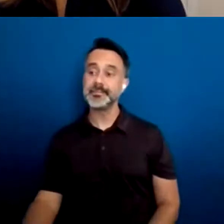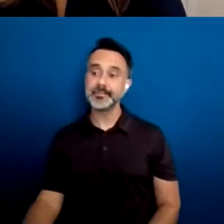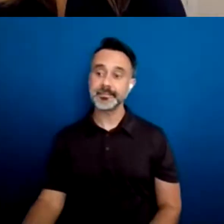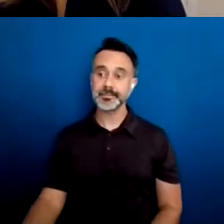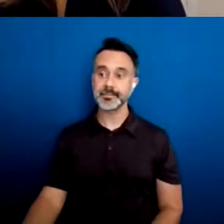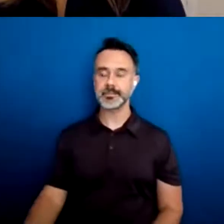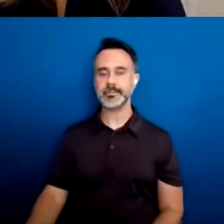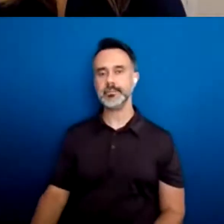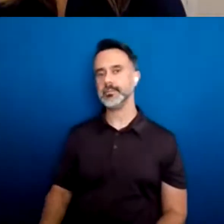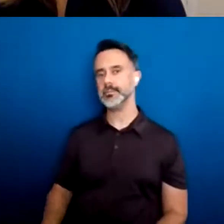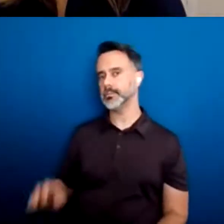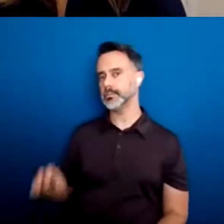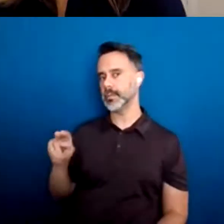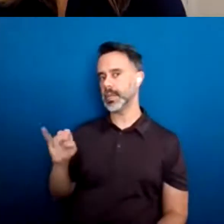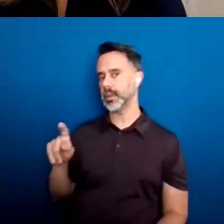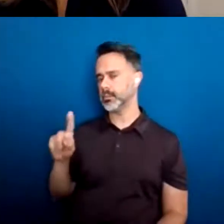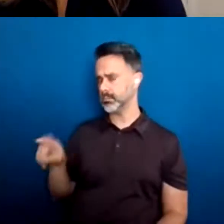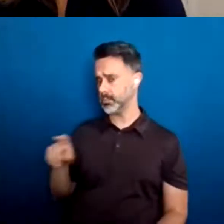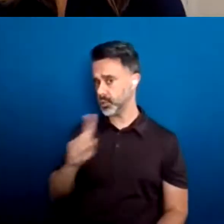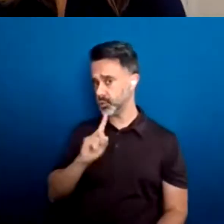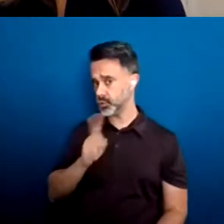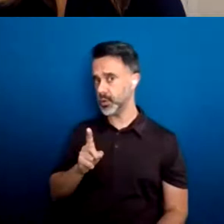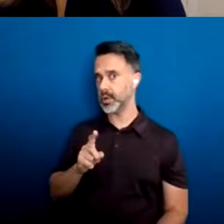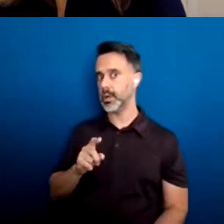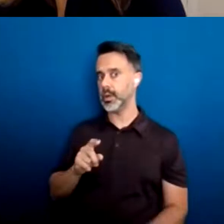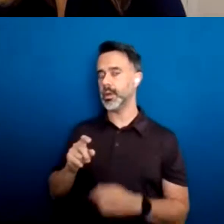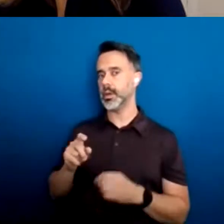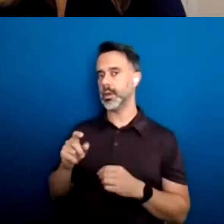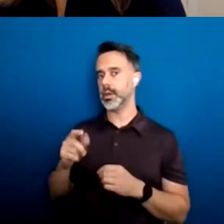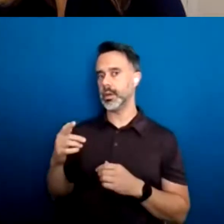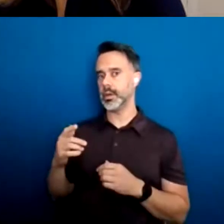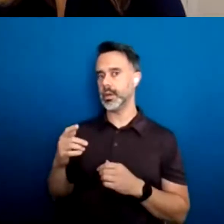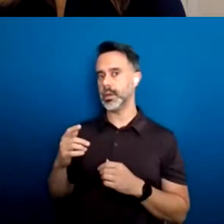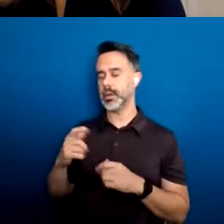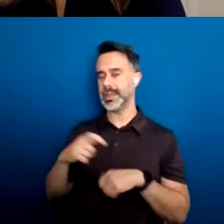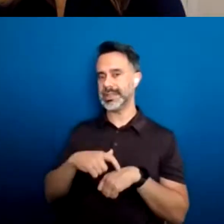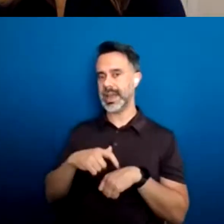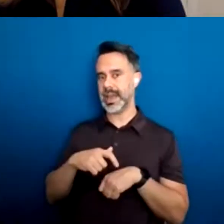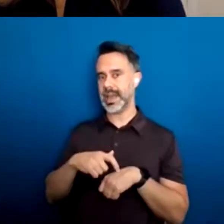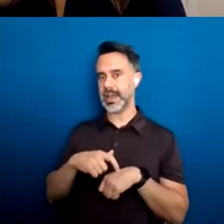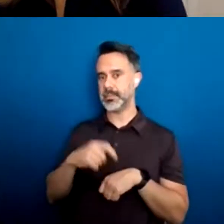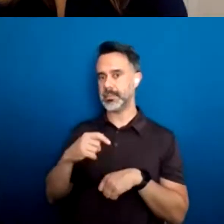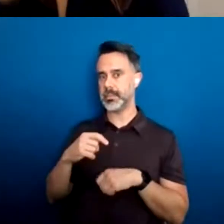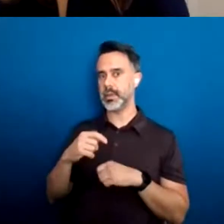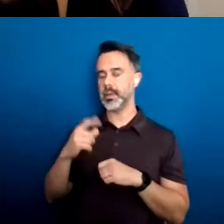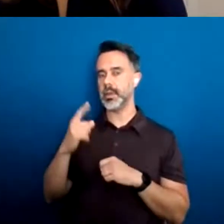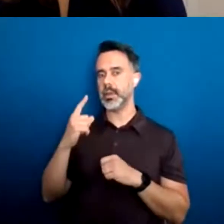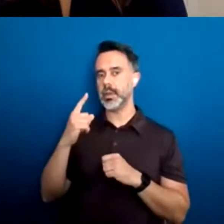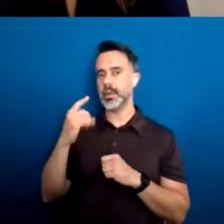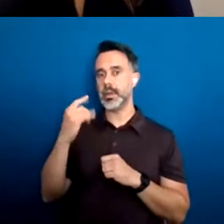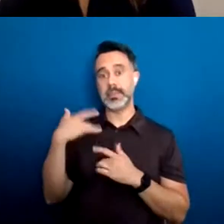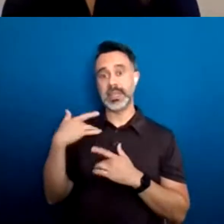Rachel, is it true that the monitoring period that's normally 15 minutes is actually 3 hours if we do it at the DMV?